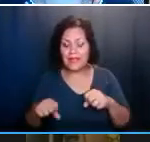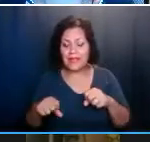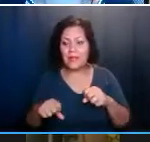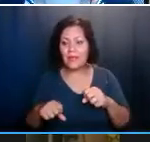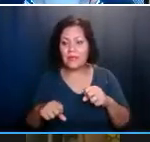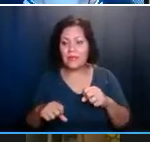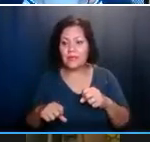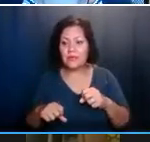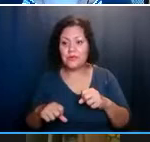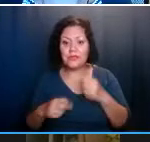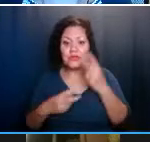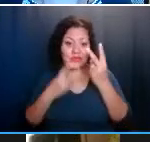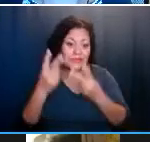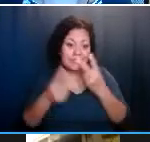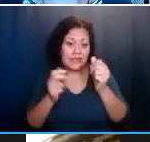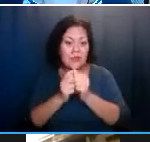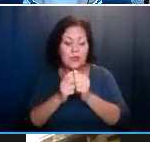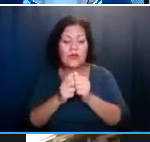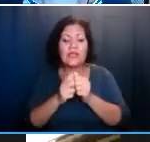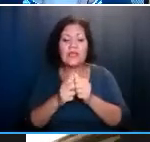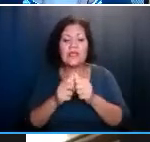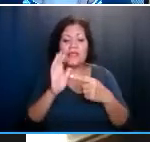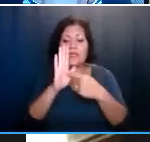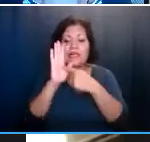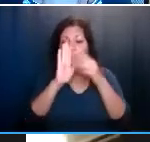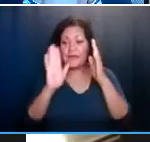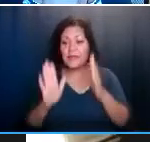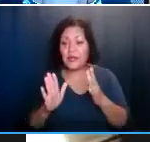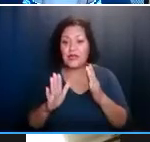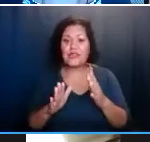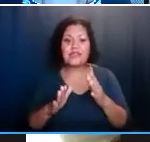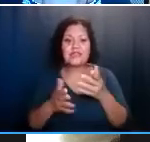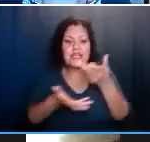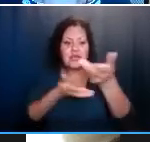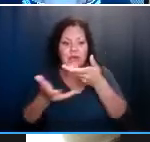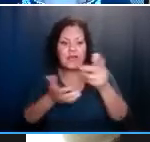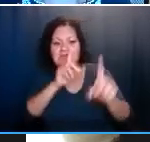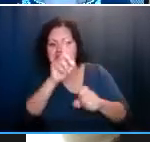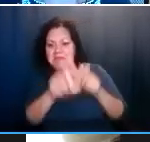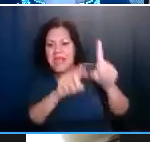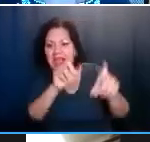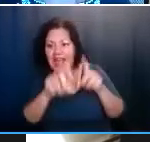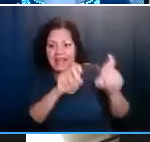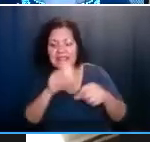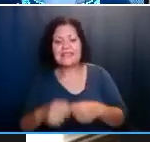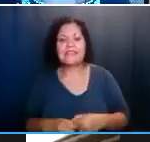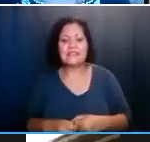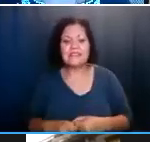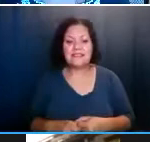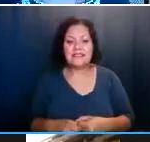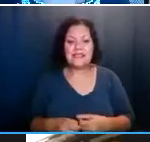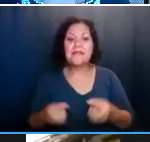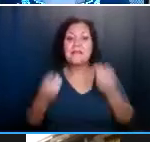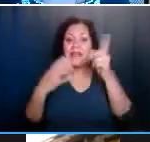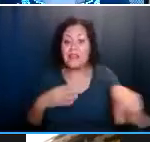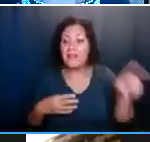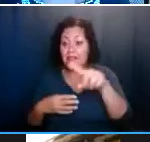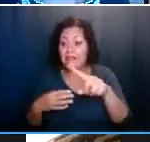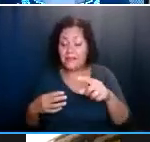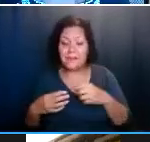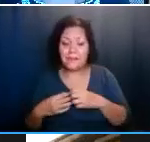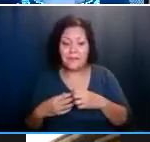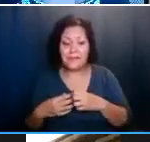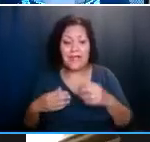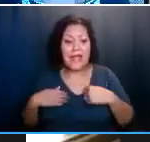visit with exhibitors, interact with exhibitors, ask exhibitors questions. A lot of them have